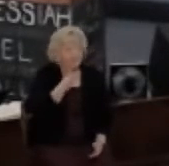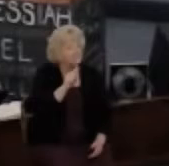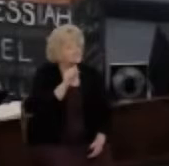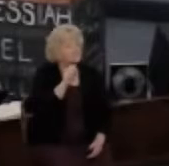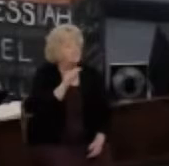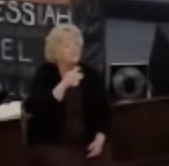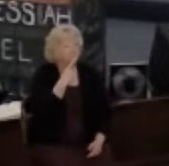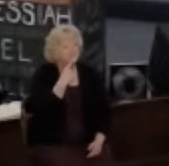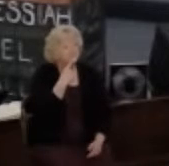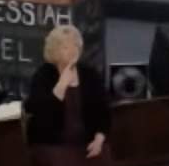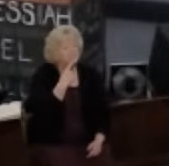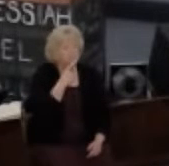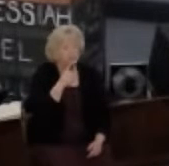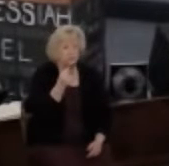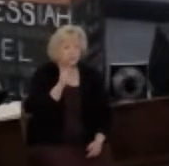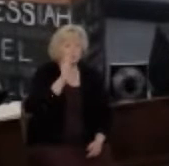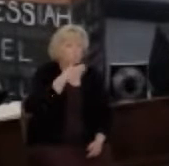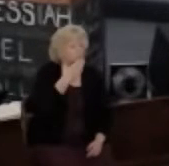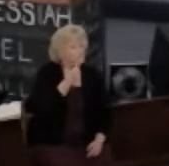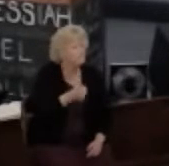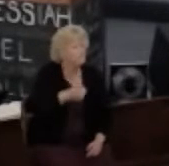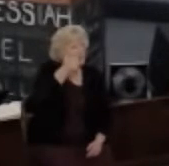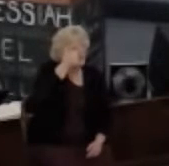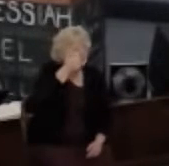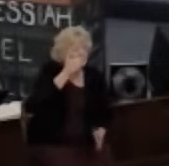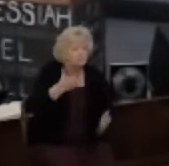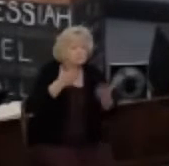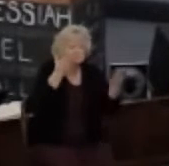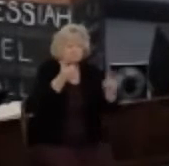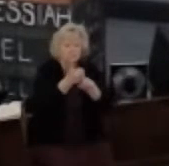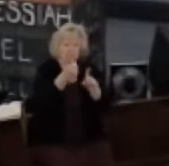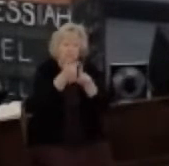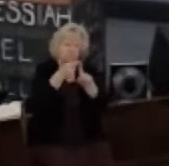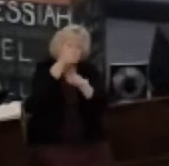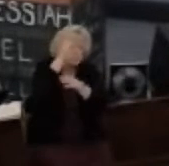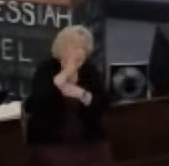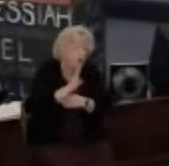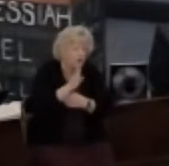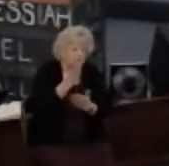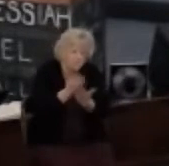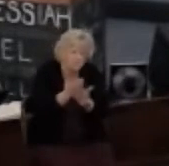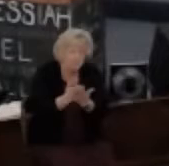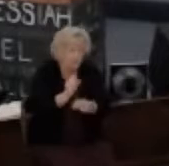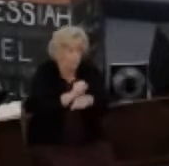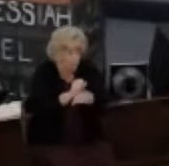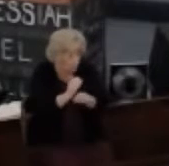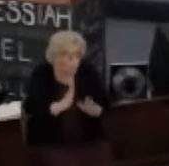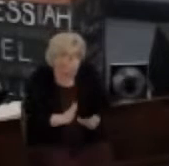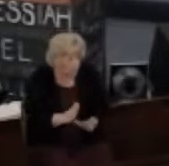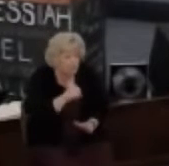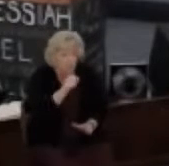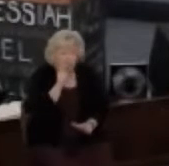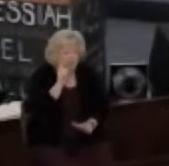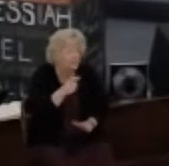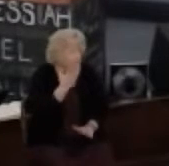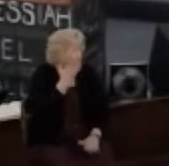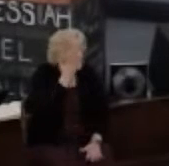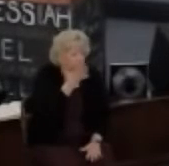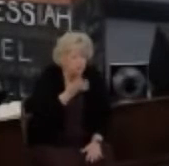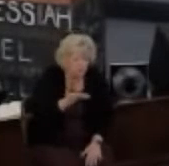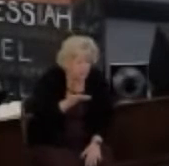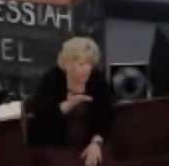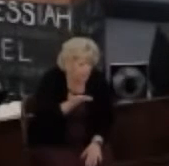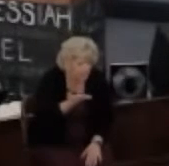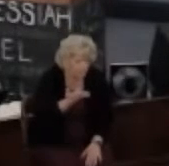2, verse 15 says, "Do your best to present yourself to God as one approved, a worker who does not need to be ashamed and